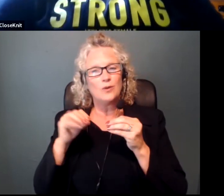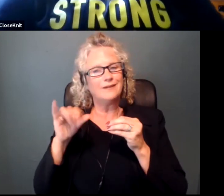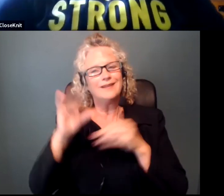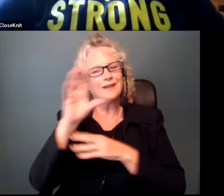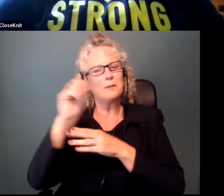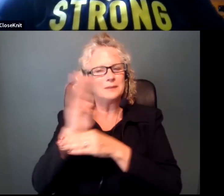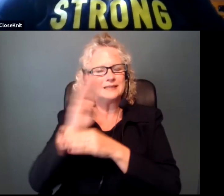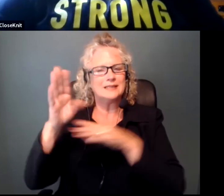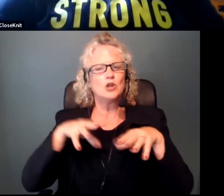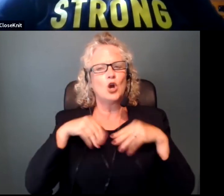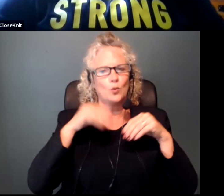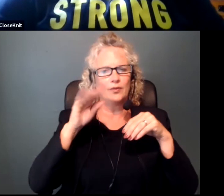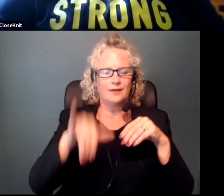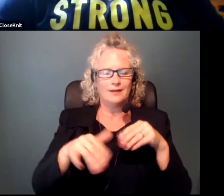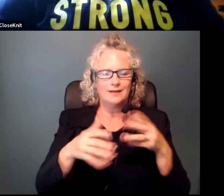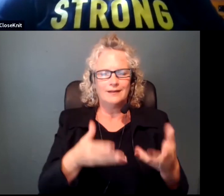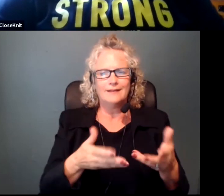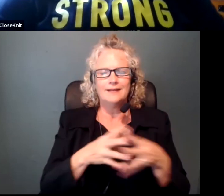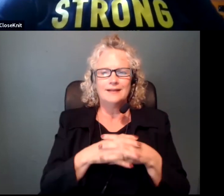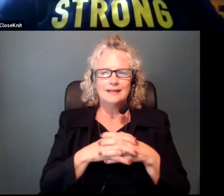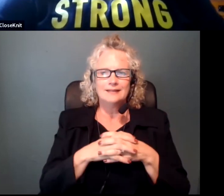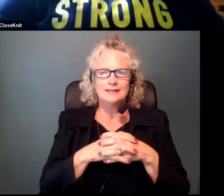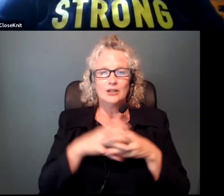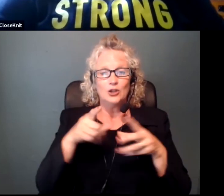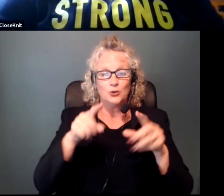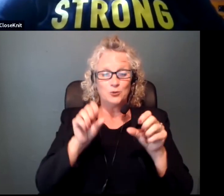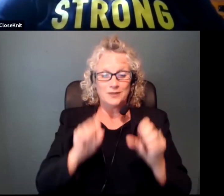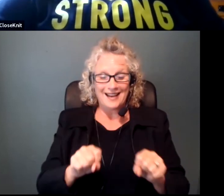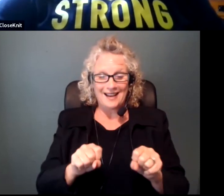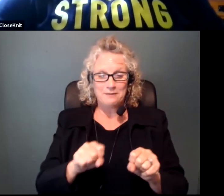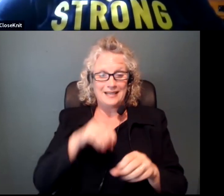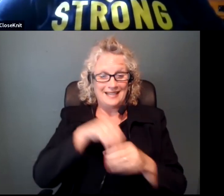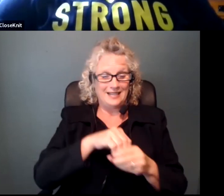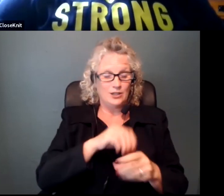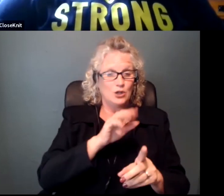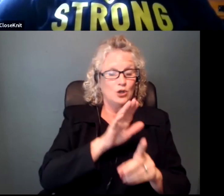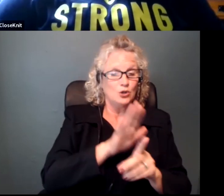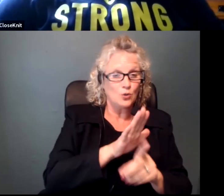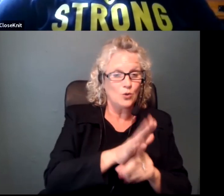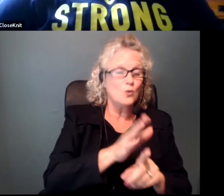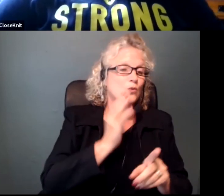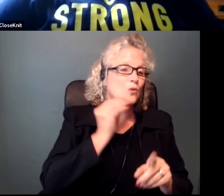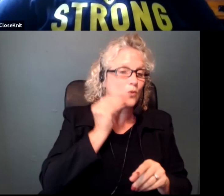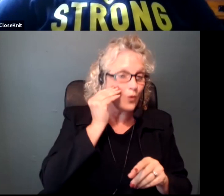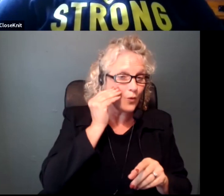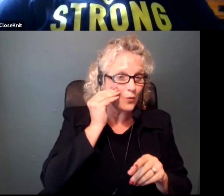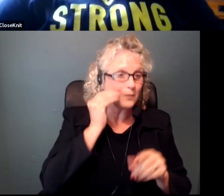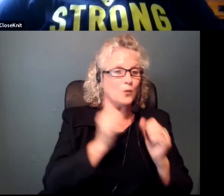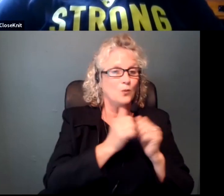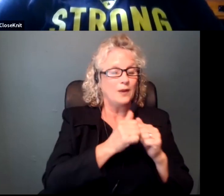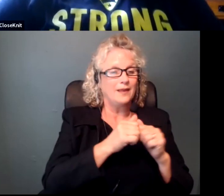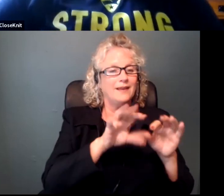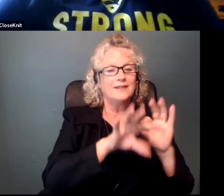could, be in an own home and live with chosen family, or it could be in an own home and just like live by yourself.